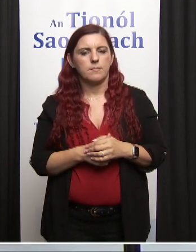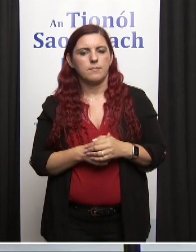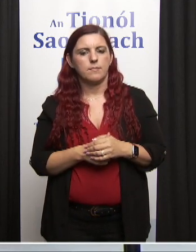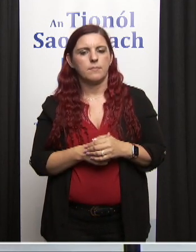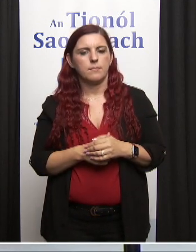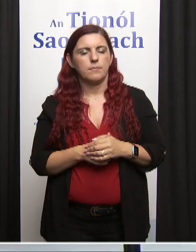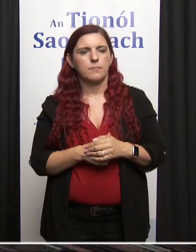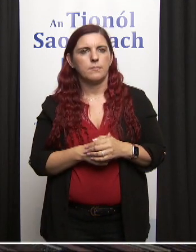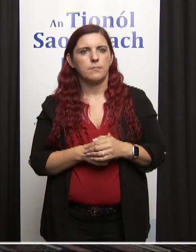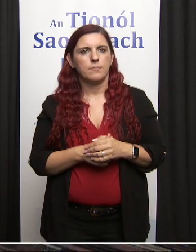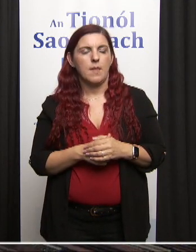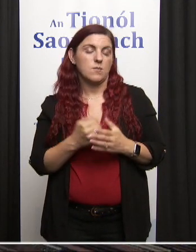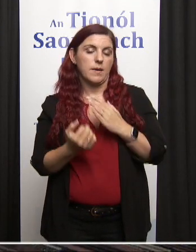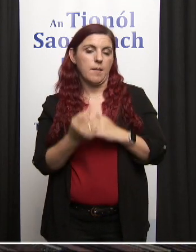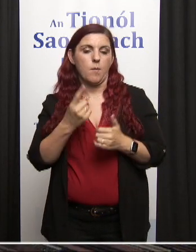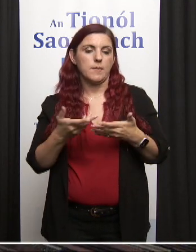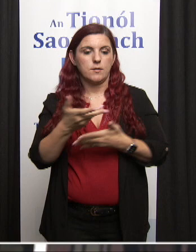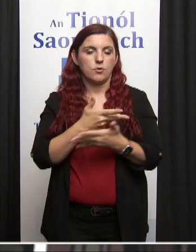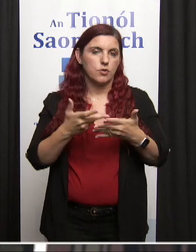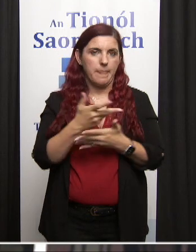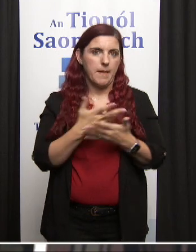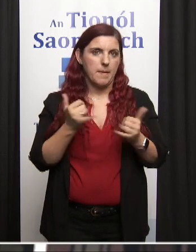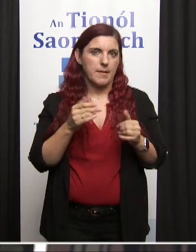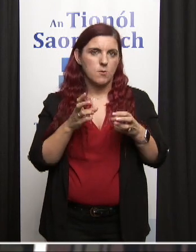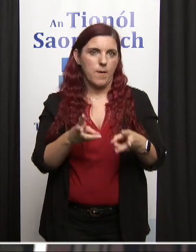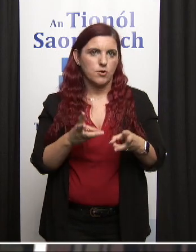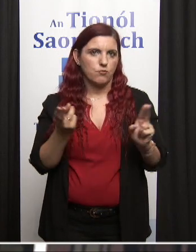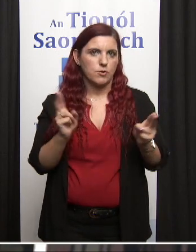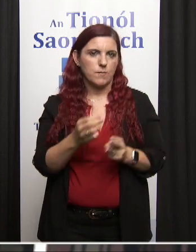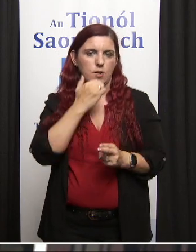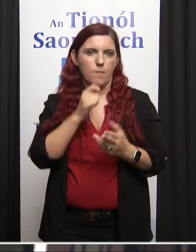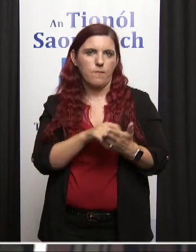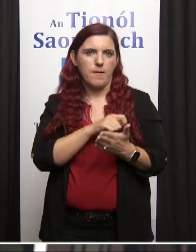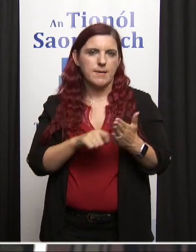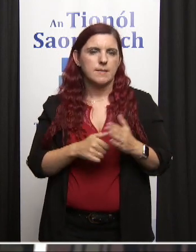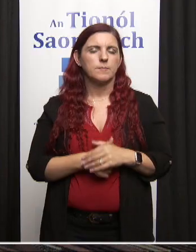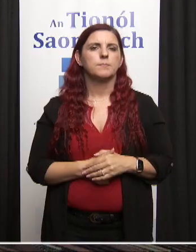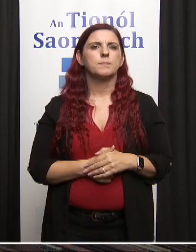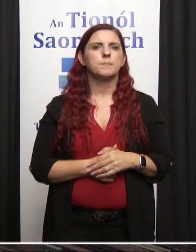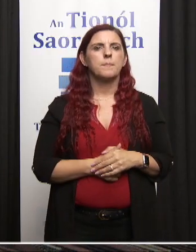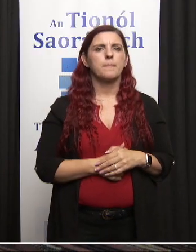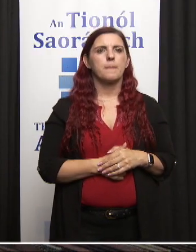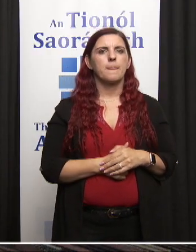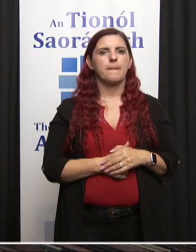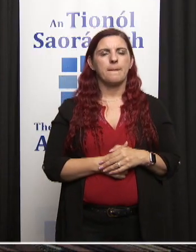came up as in the discussion, say that could be a really valuable. Yeah. So what we're doing, from the facilitator's notes, we'll